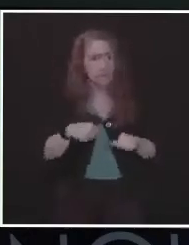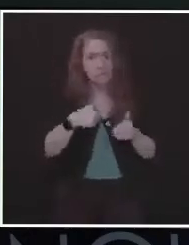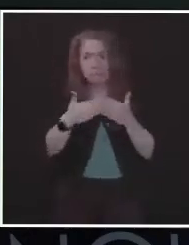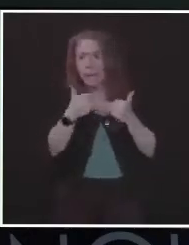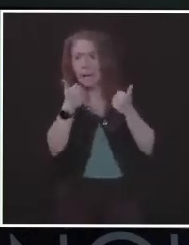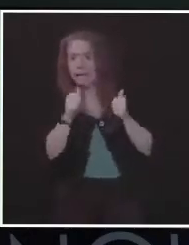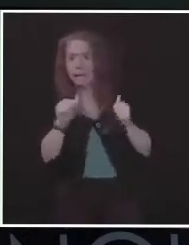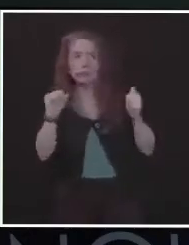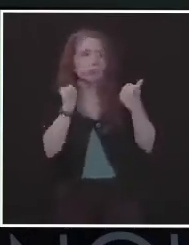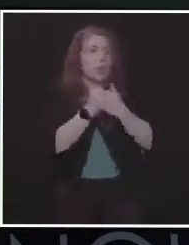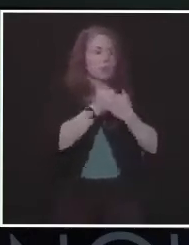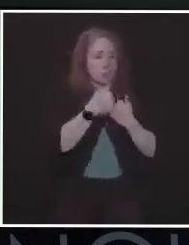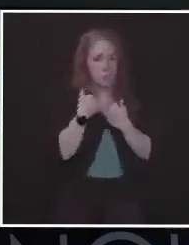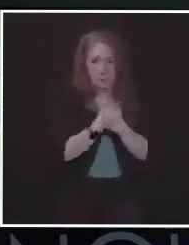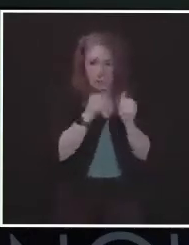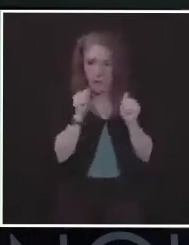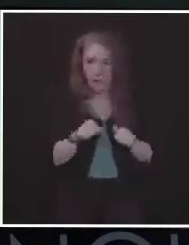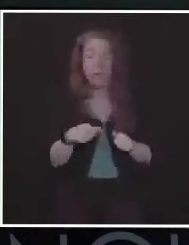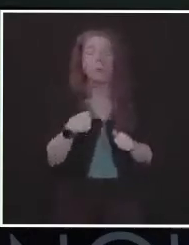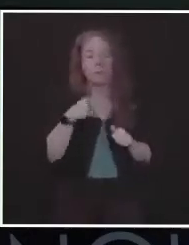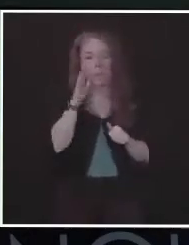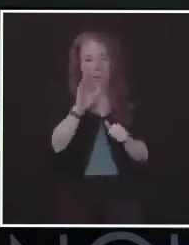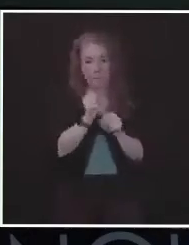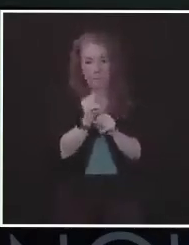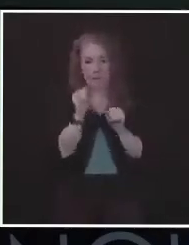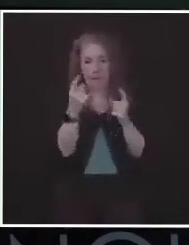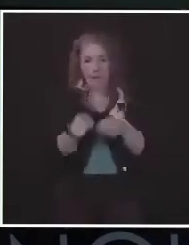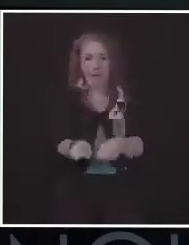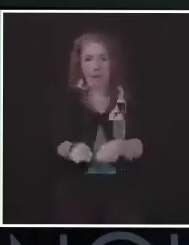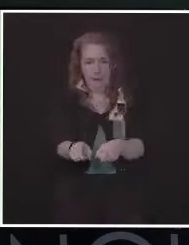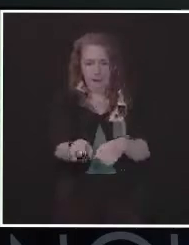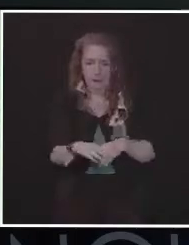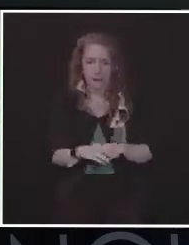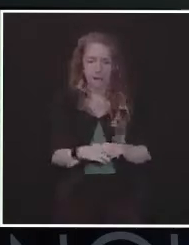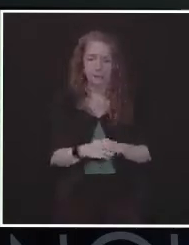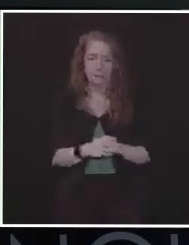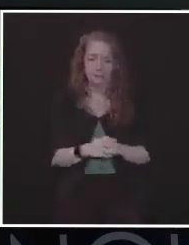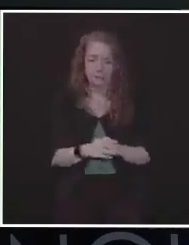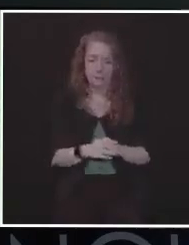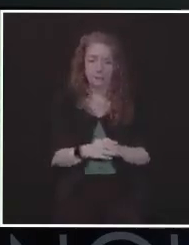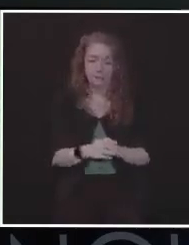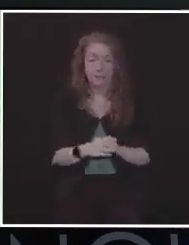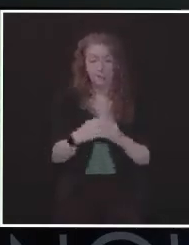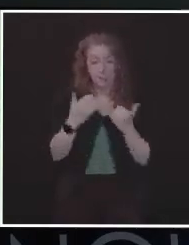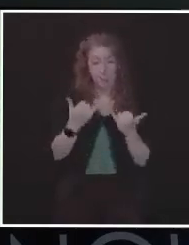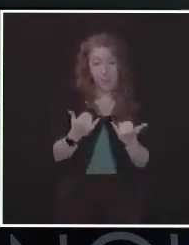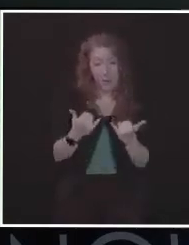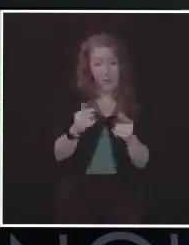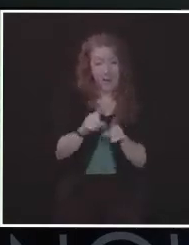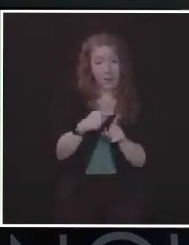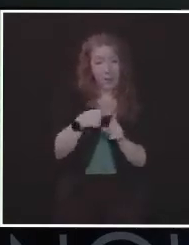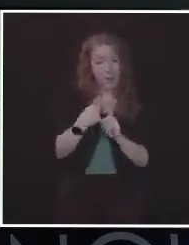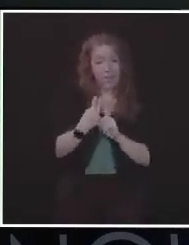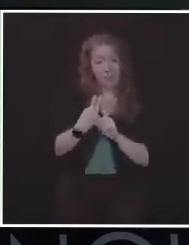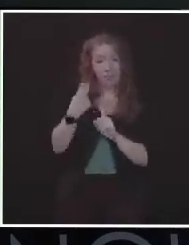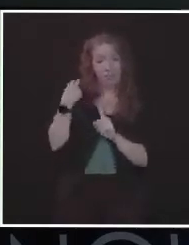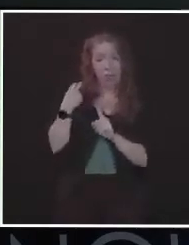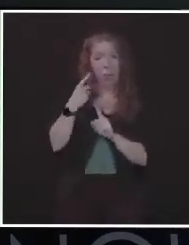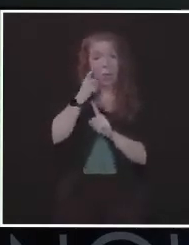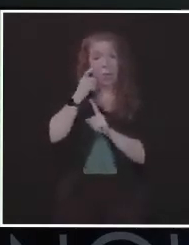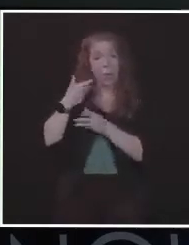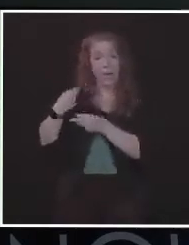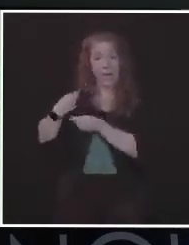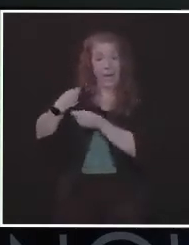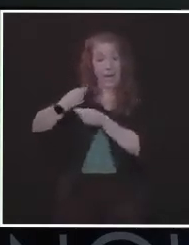on the shoulders of the Apollo generation, we are going to